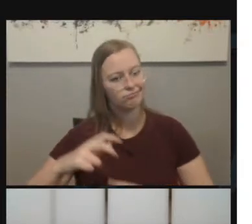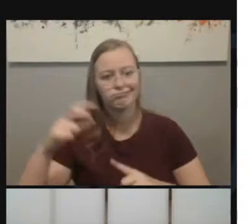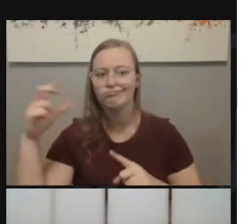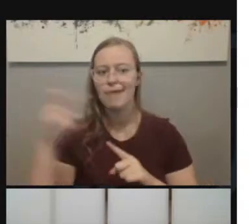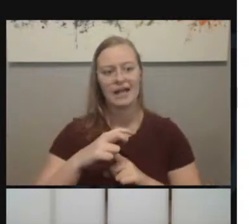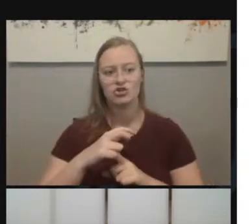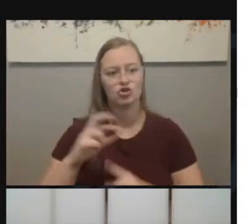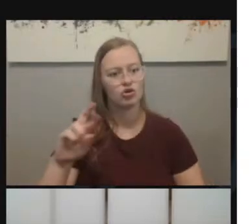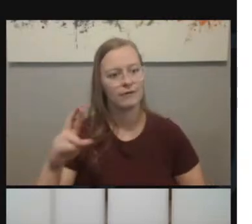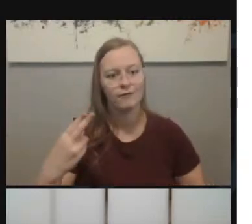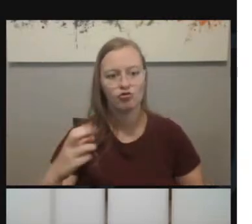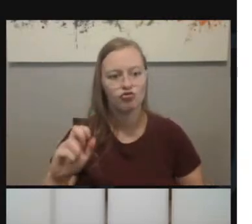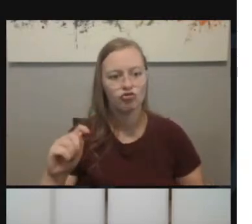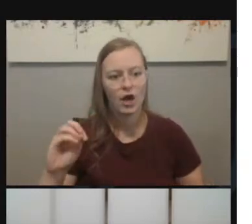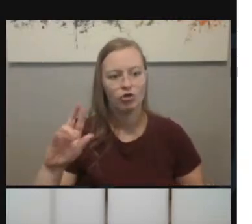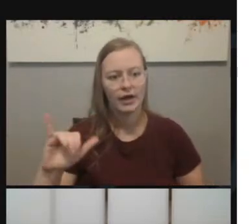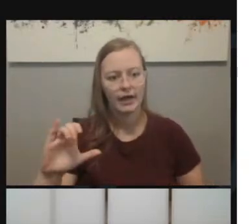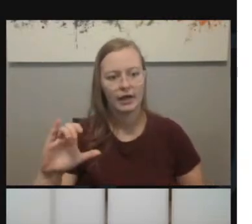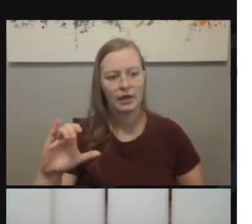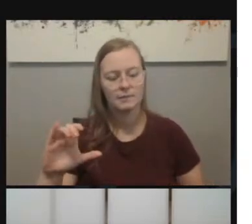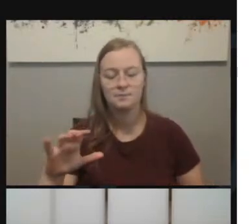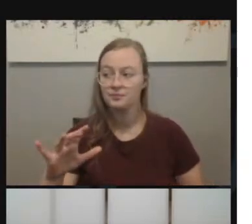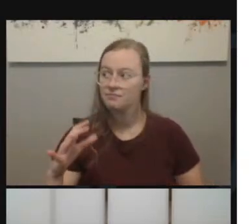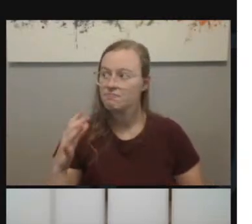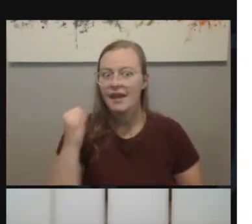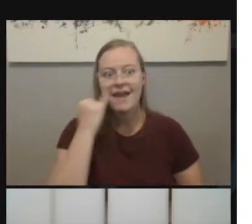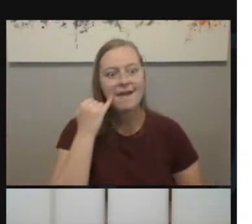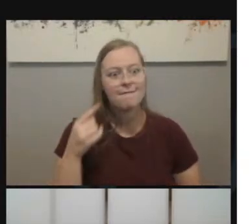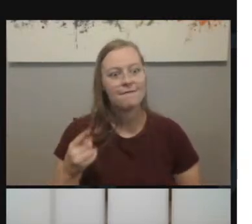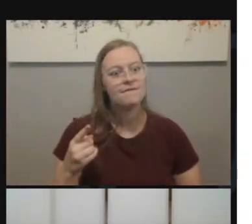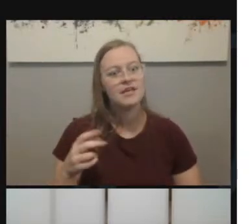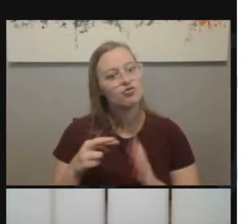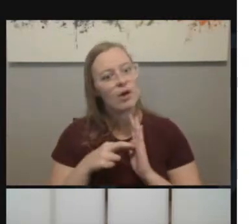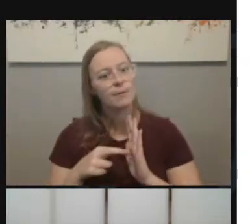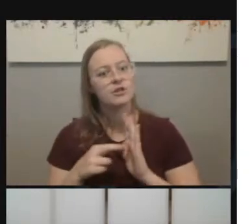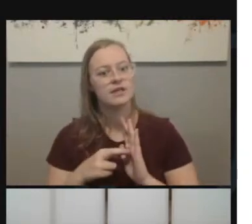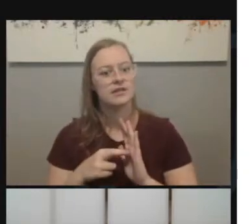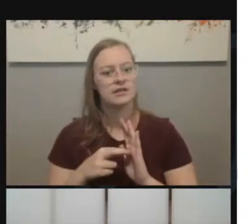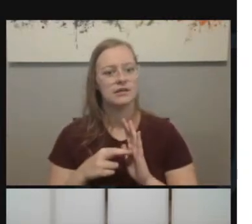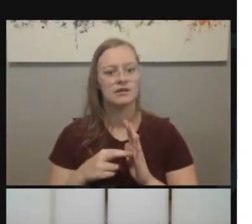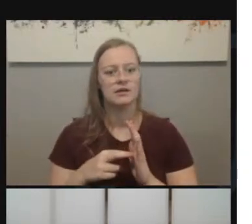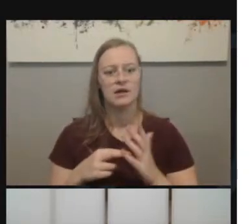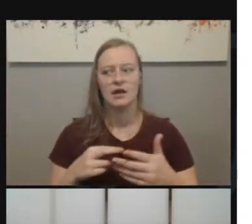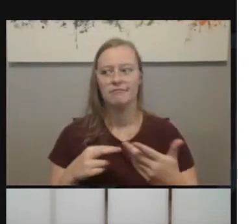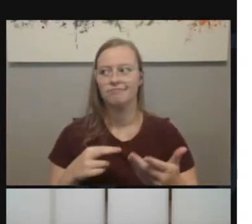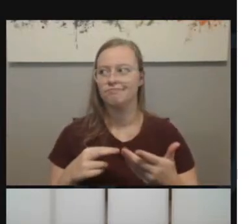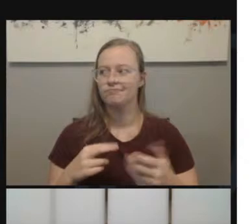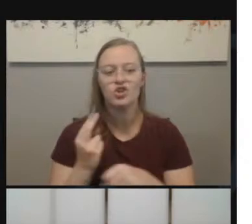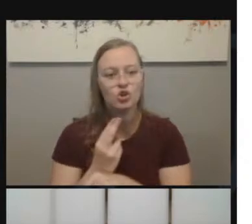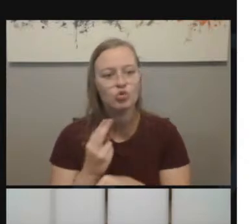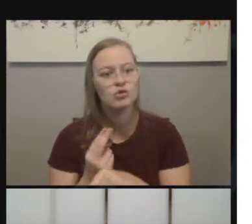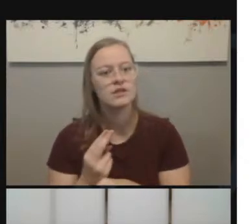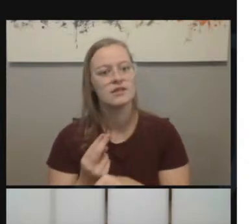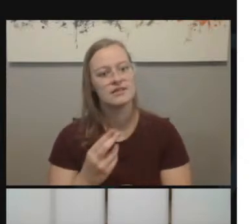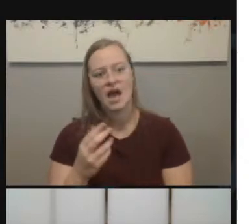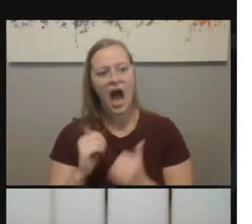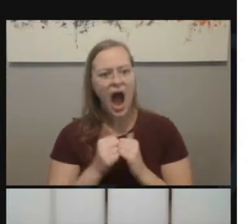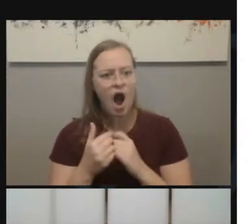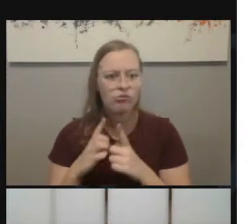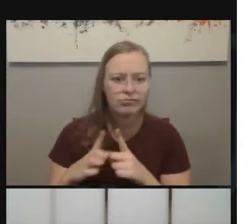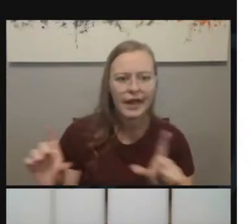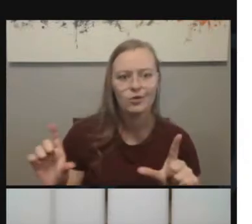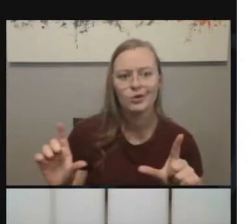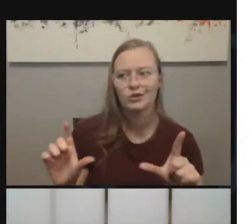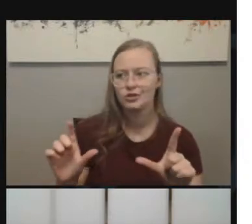rhetoric, if he represented a kind of summa of the uses to which language could be put